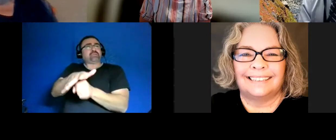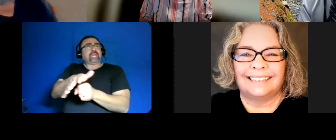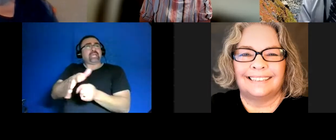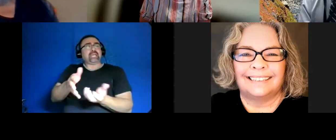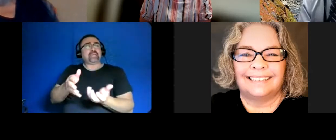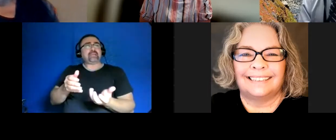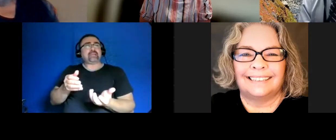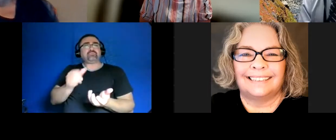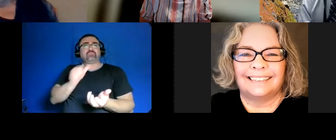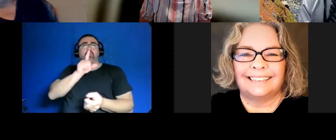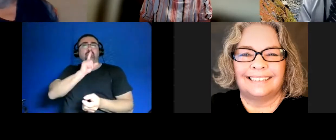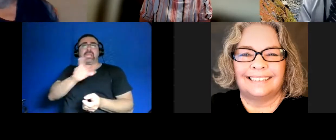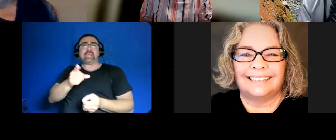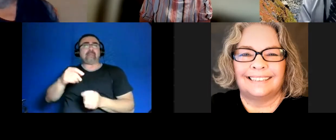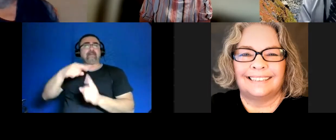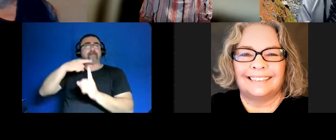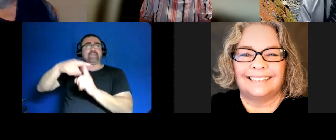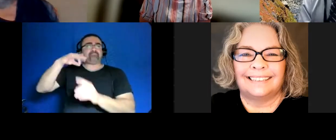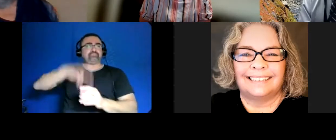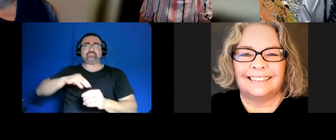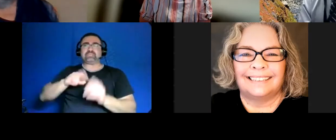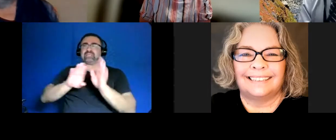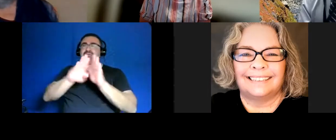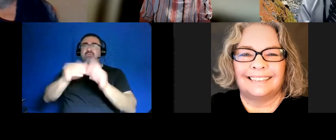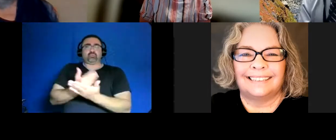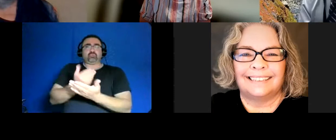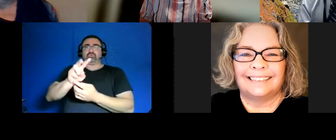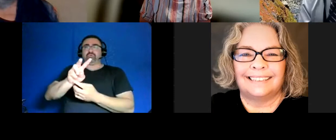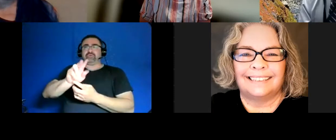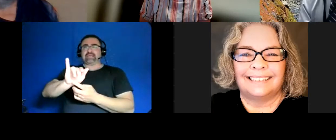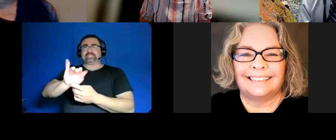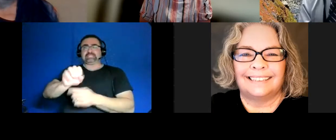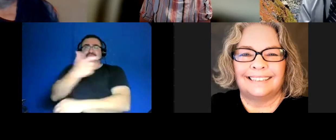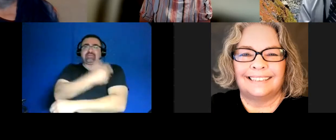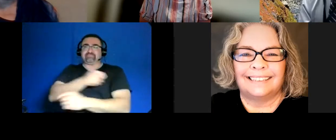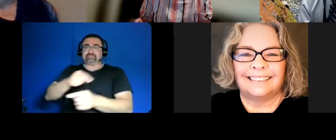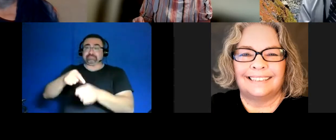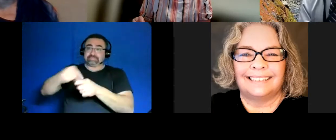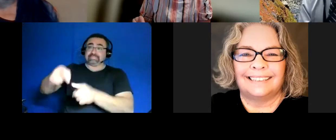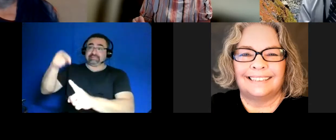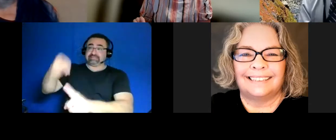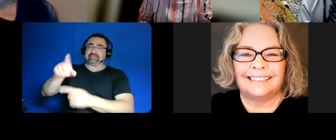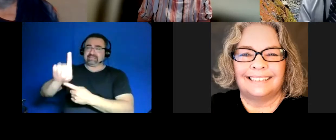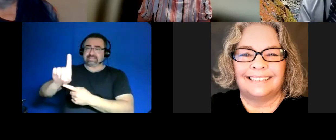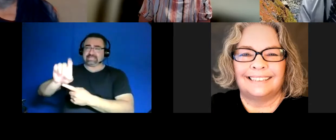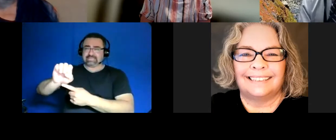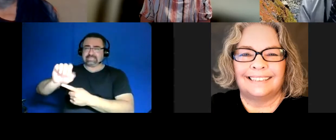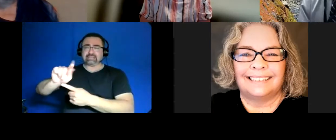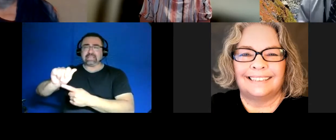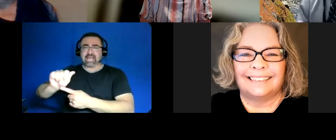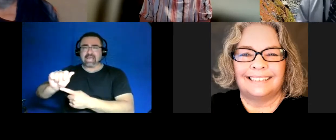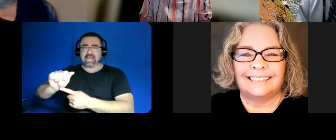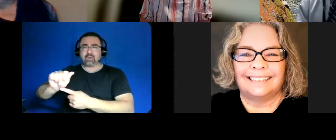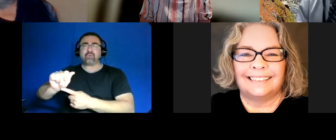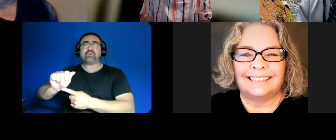and there's no real benefit in developing a new vaccine specifically for Delta for people who've already